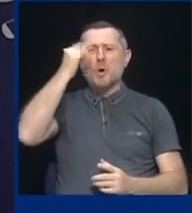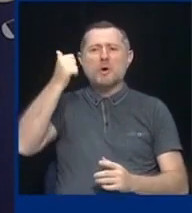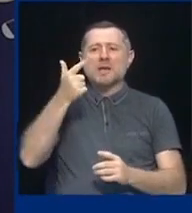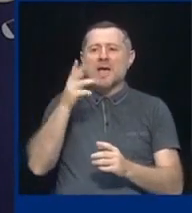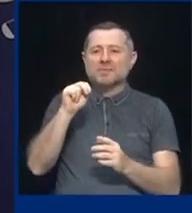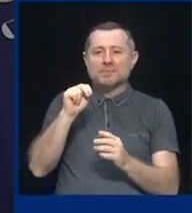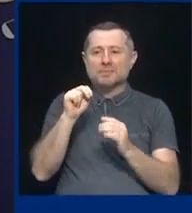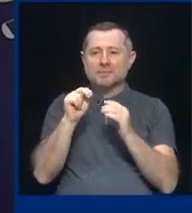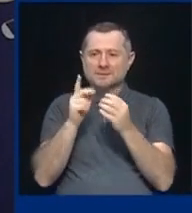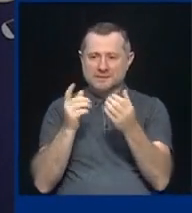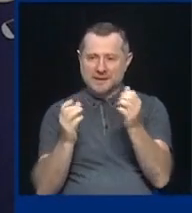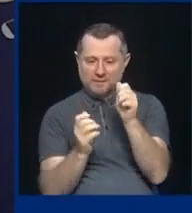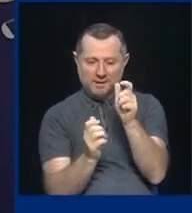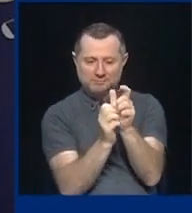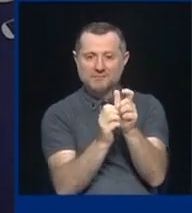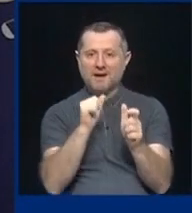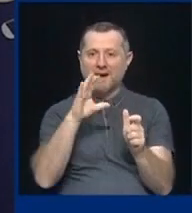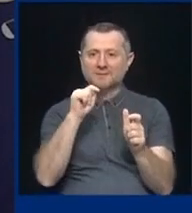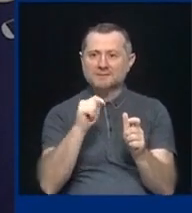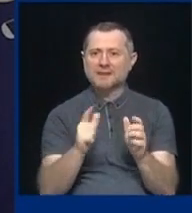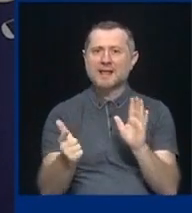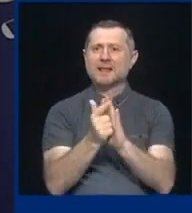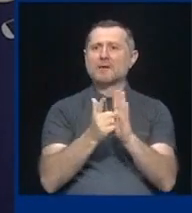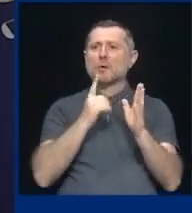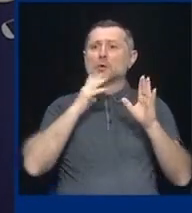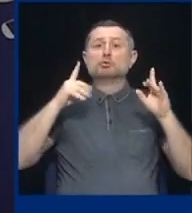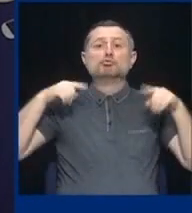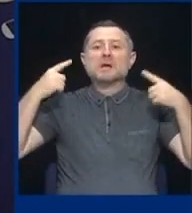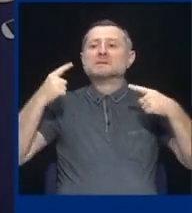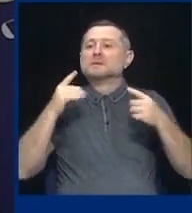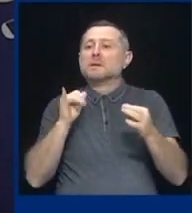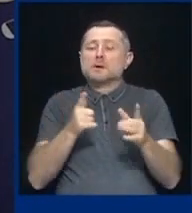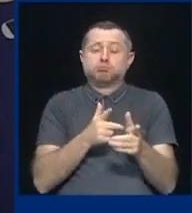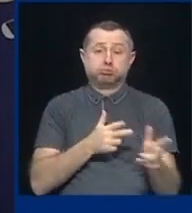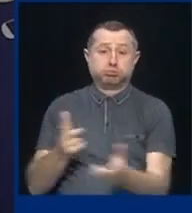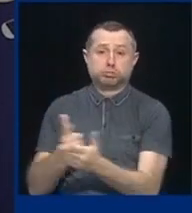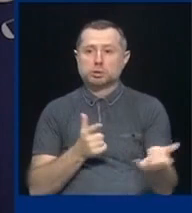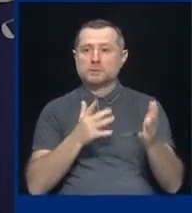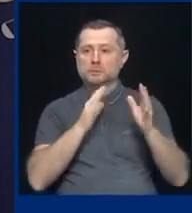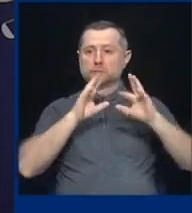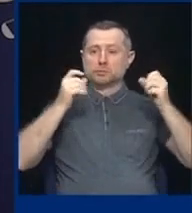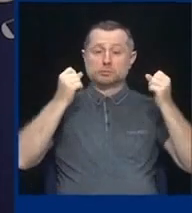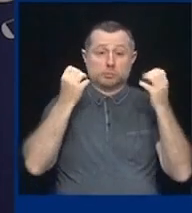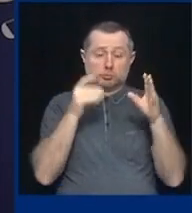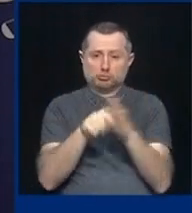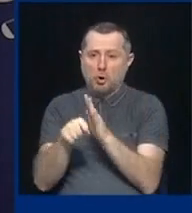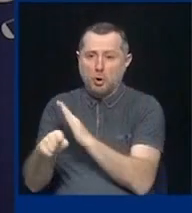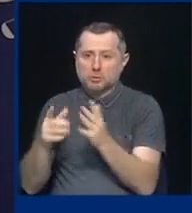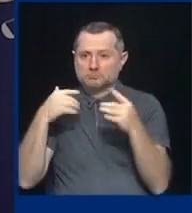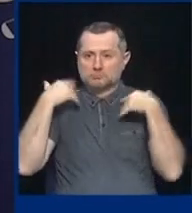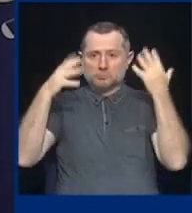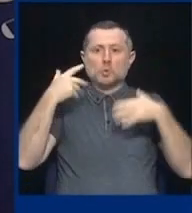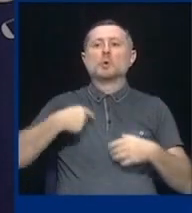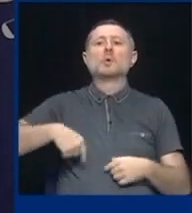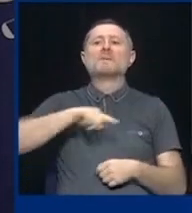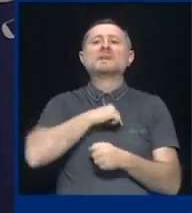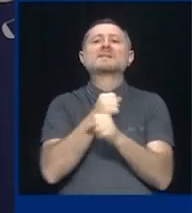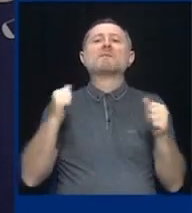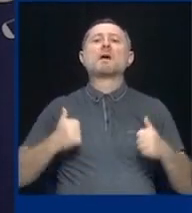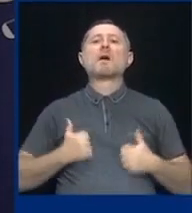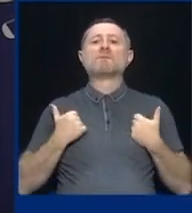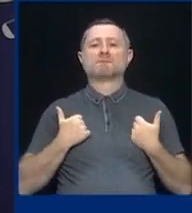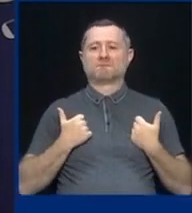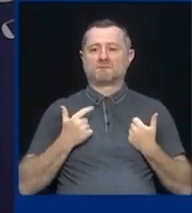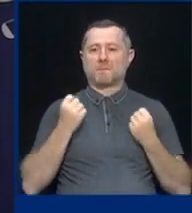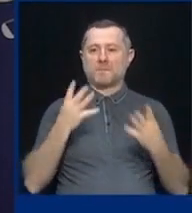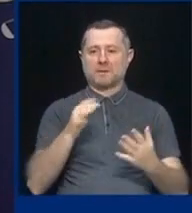America, and it banned the madness of assault weapons. We've saved countless lives with